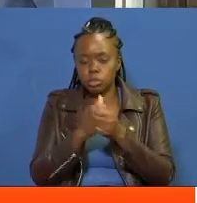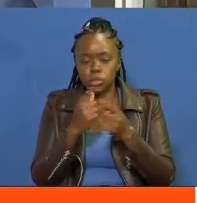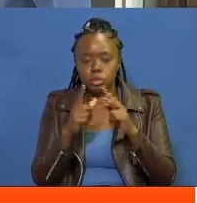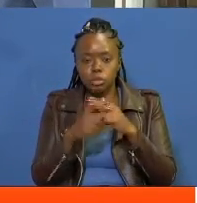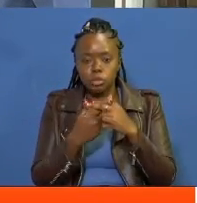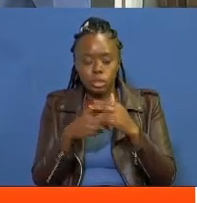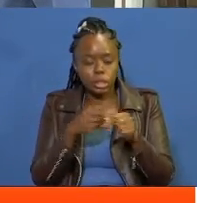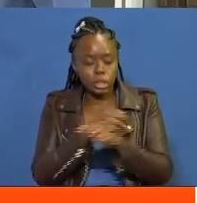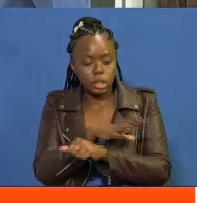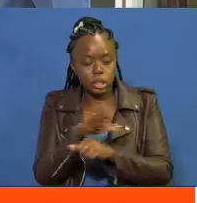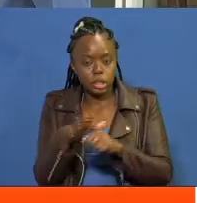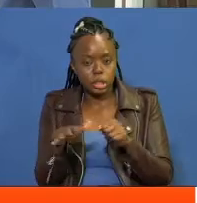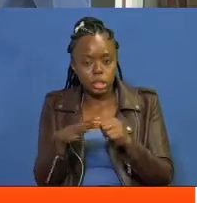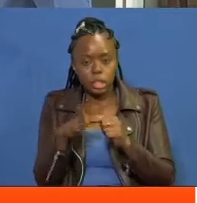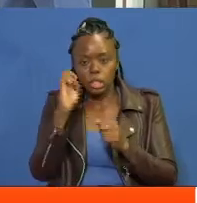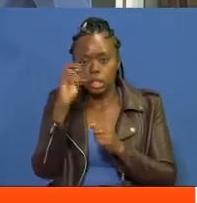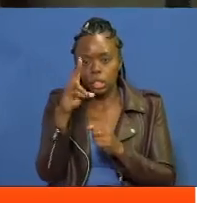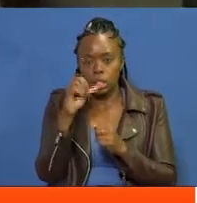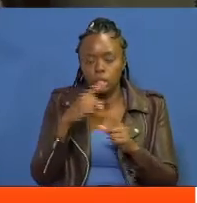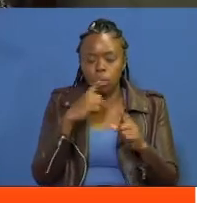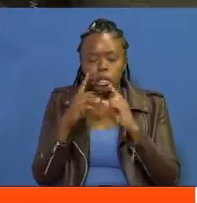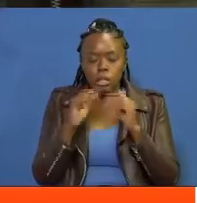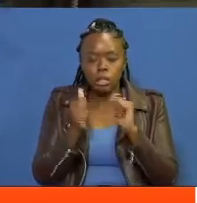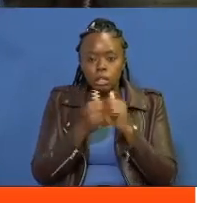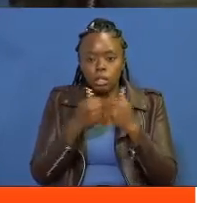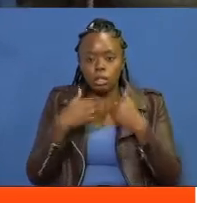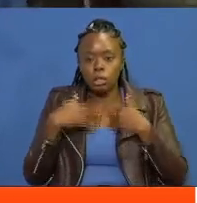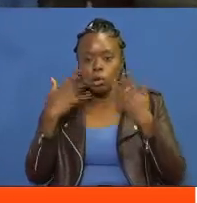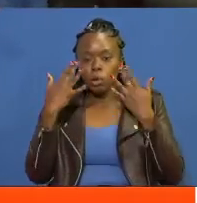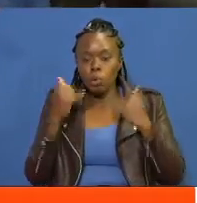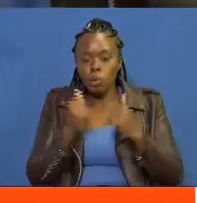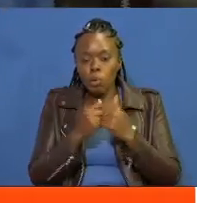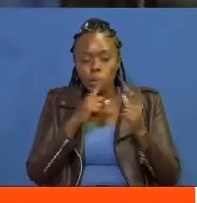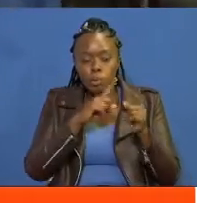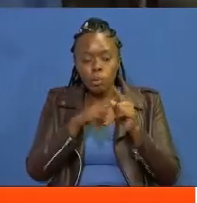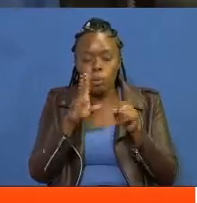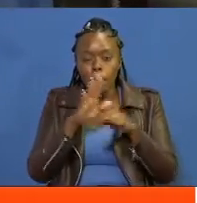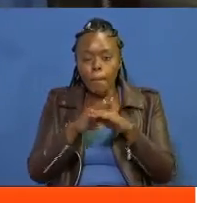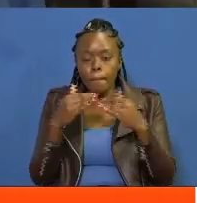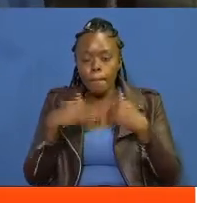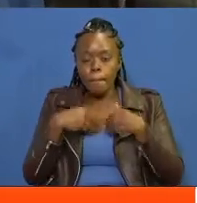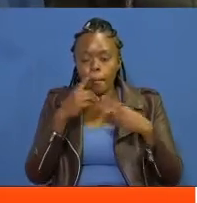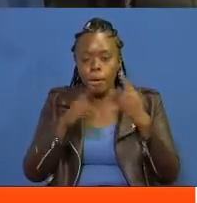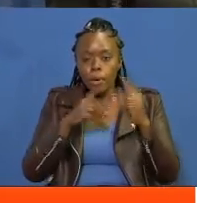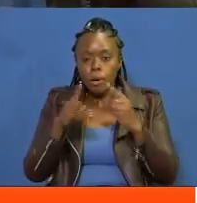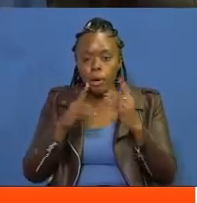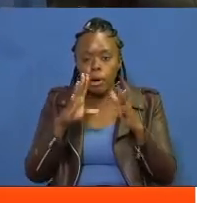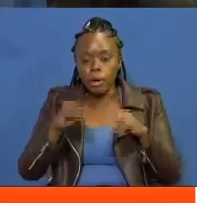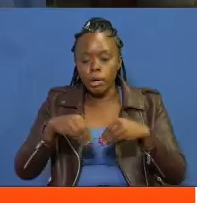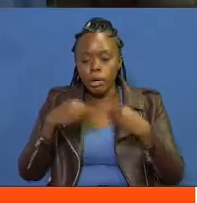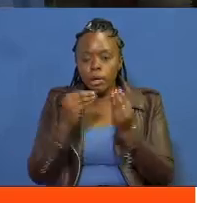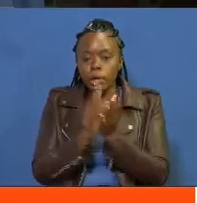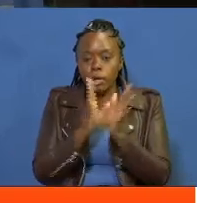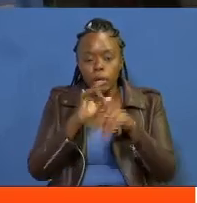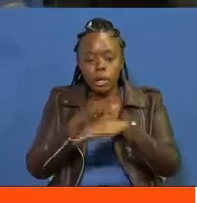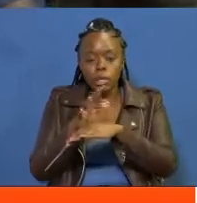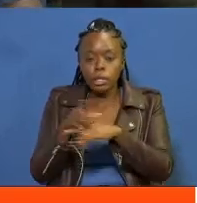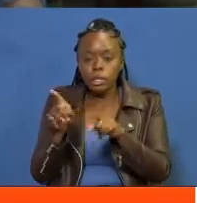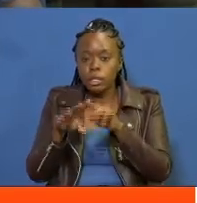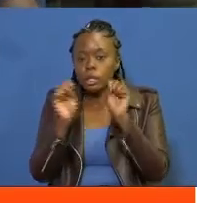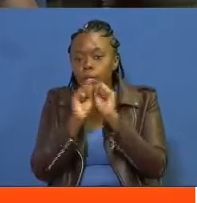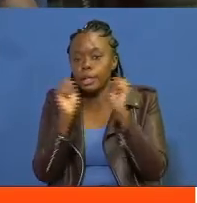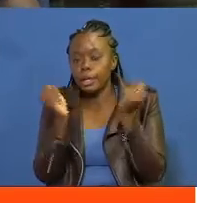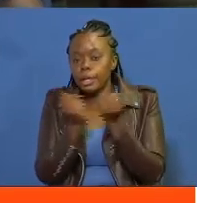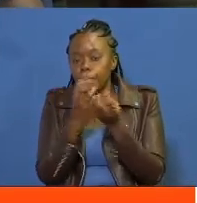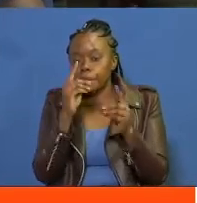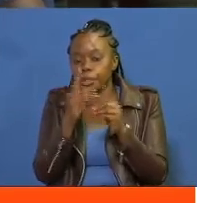began. Kagwe said all places of worship should adhere to one that of the capacity directive given earlier and also ensure social distancing